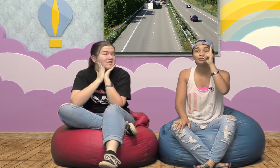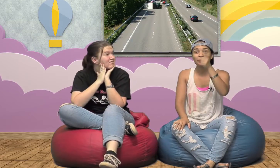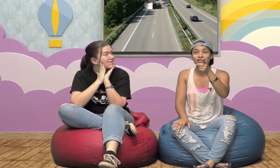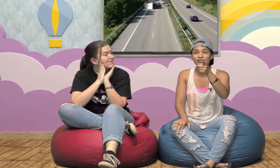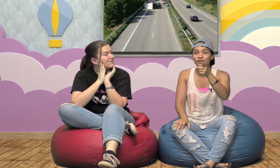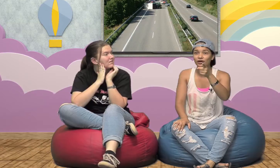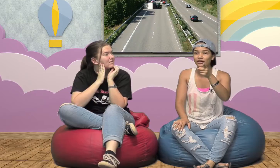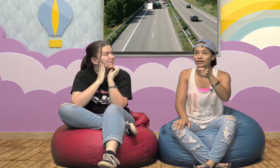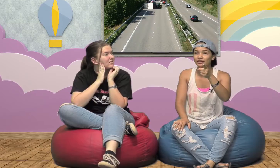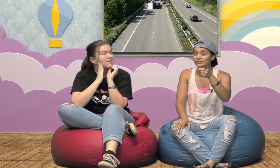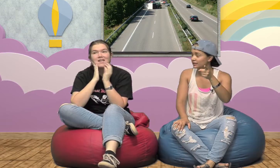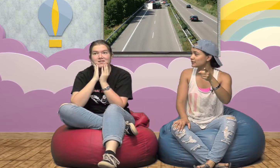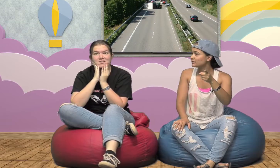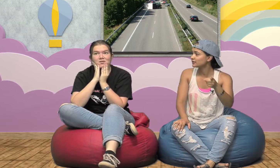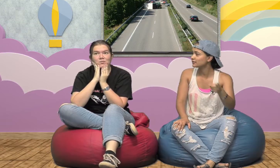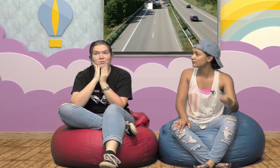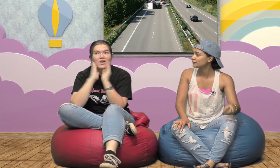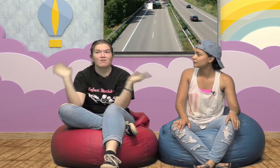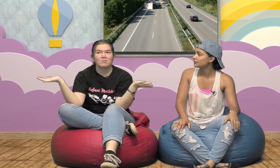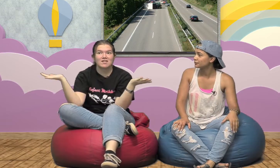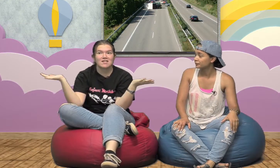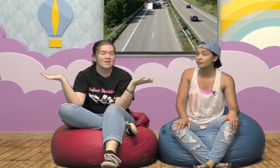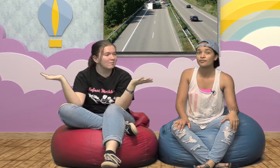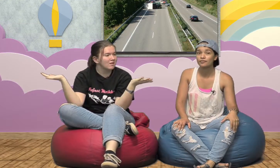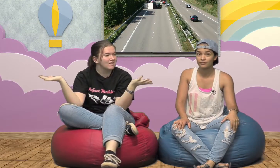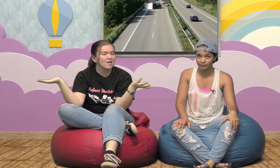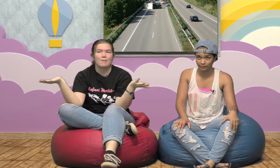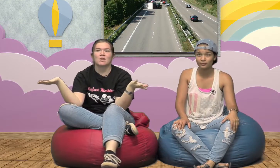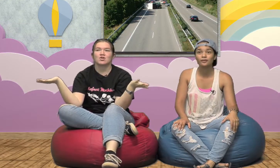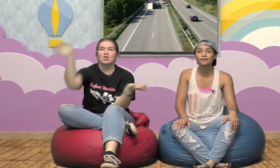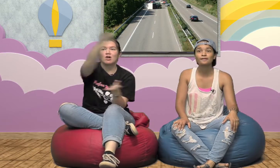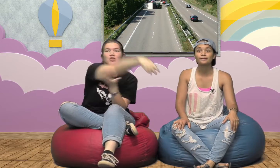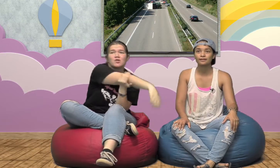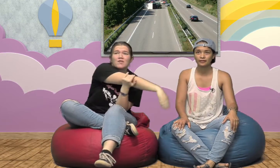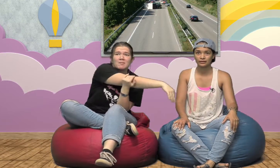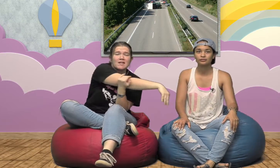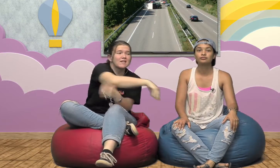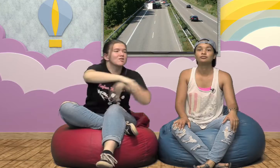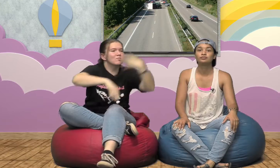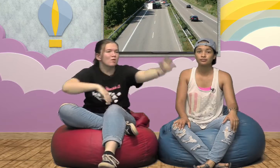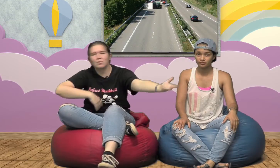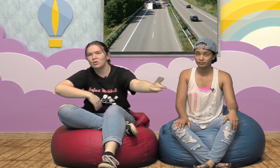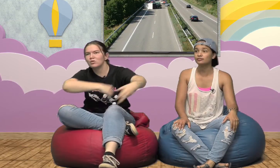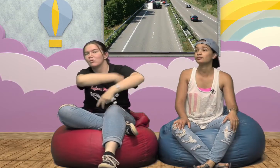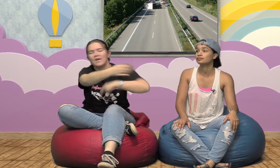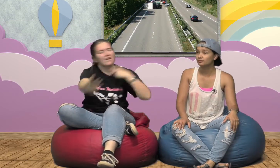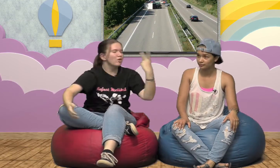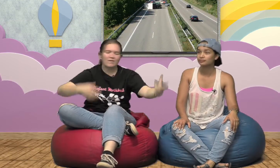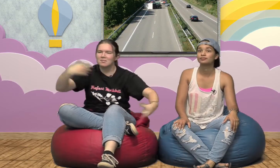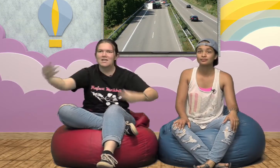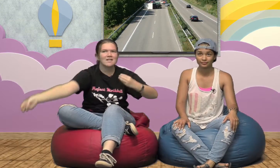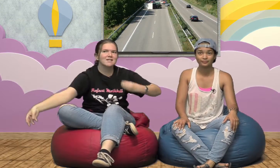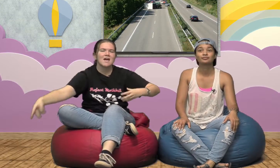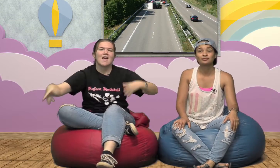the especially during the holidays. Yes. Where everybody's seeing their families, because you go to your family in Swakopmund or